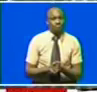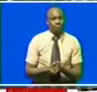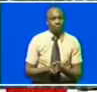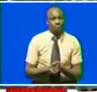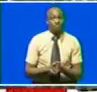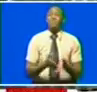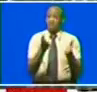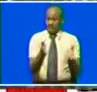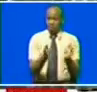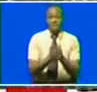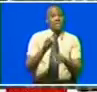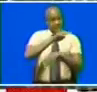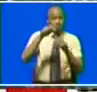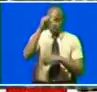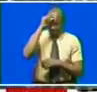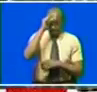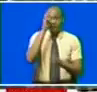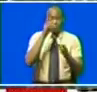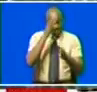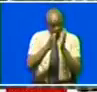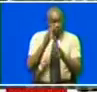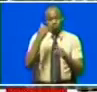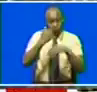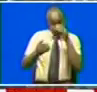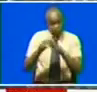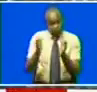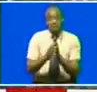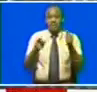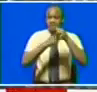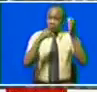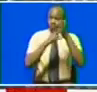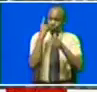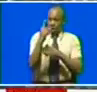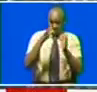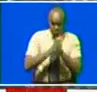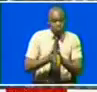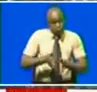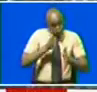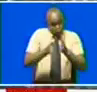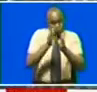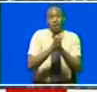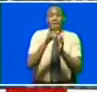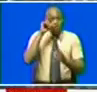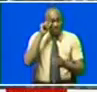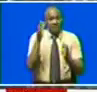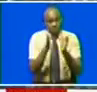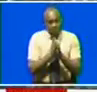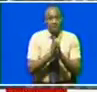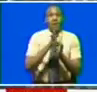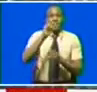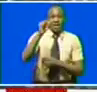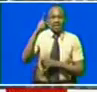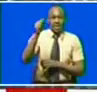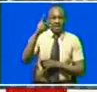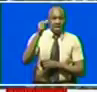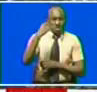Well, the national government plans to construct the 6.1 billion shilling dual carriageway that will link Mombasa and Mariakani,